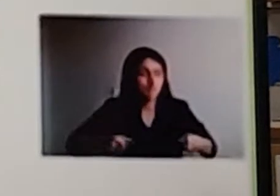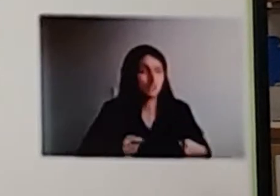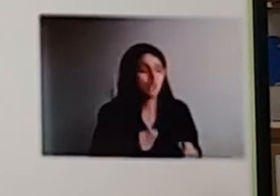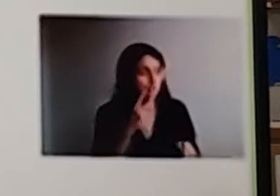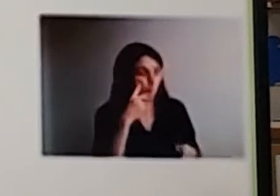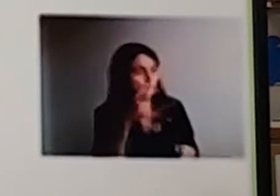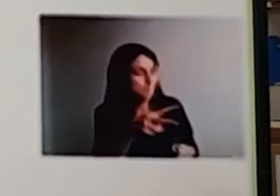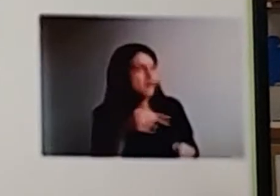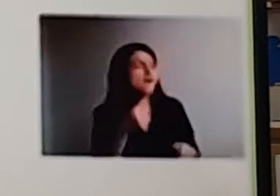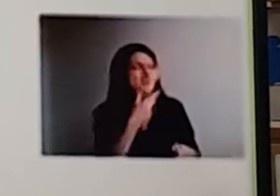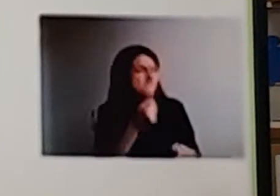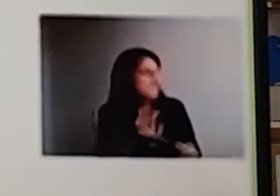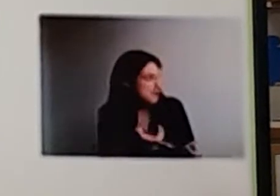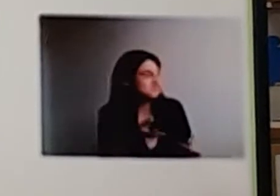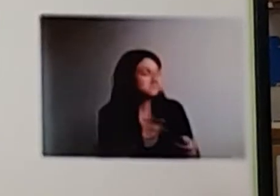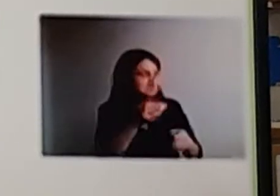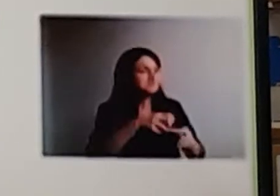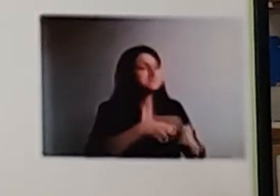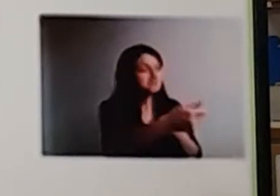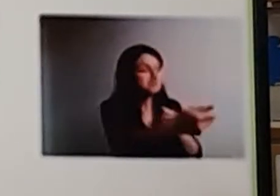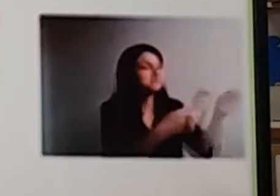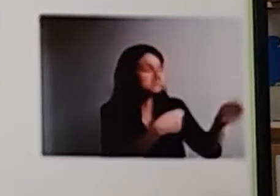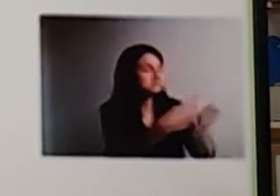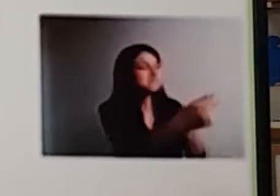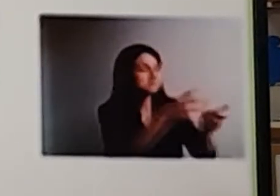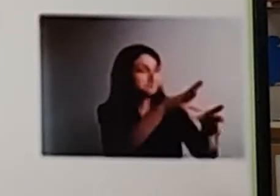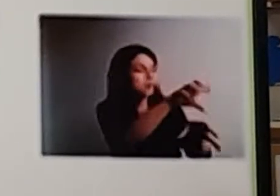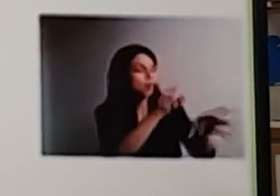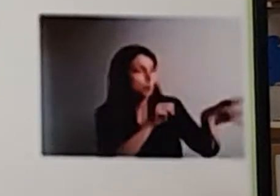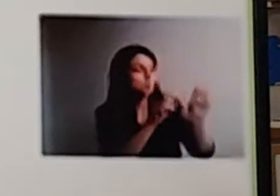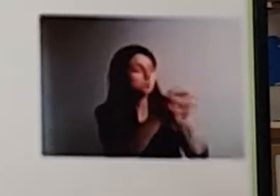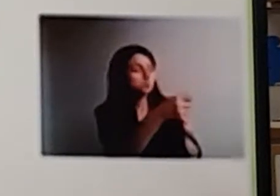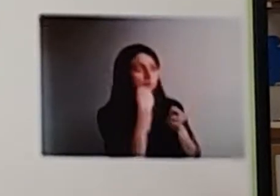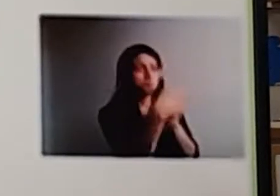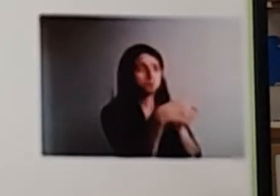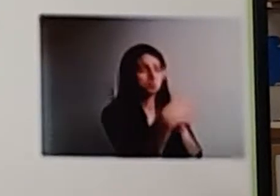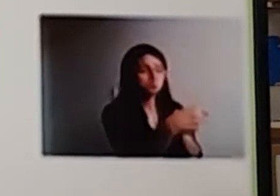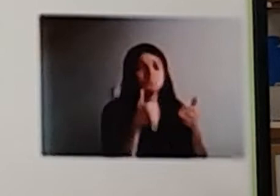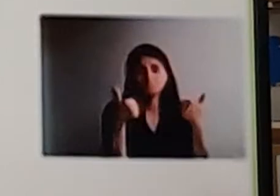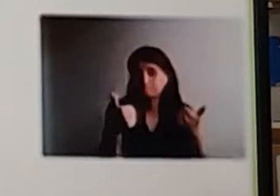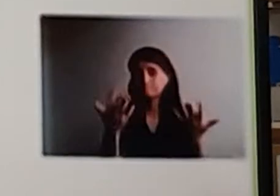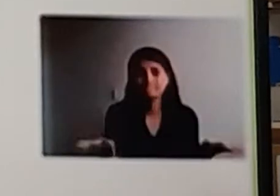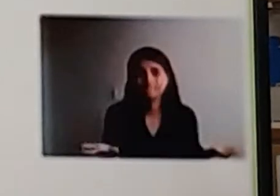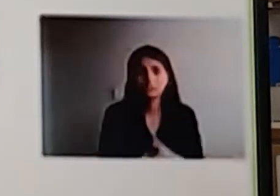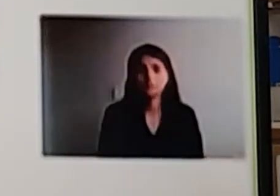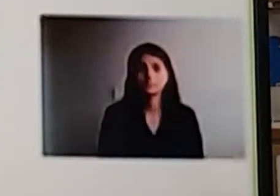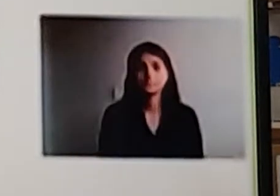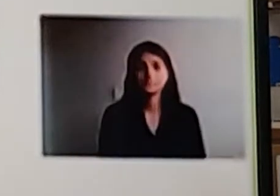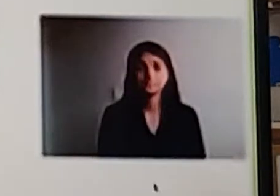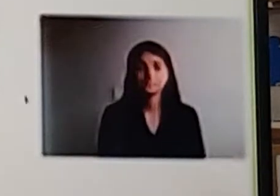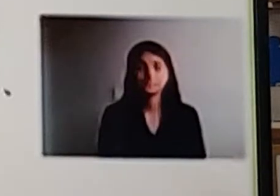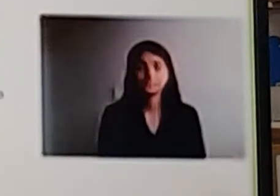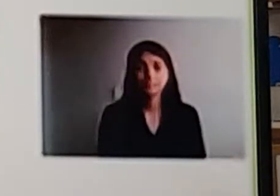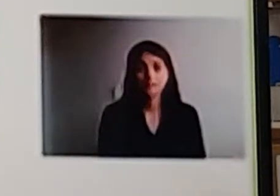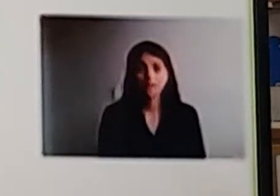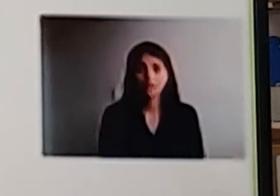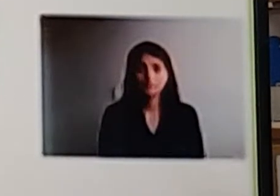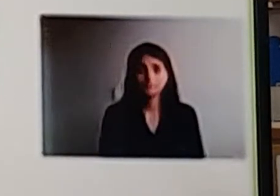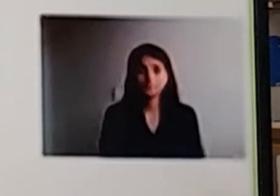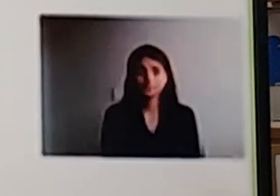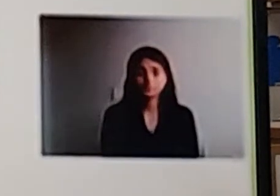the beach. So many of the disabled need to go to the beach to go to the sea or